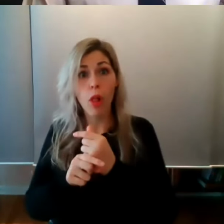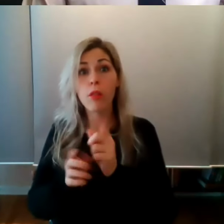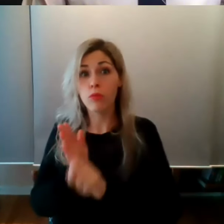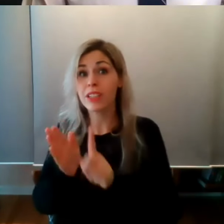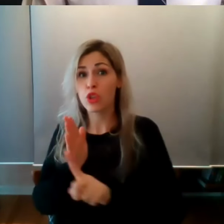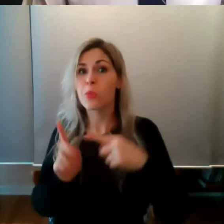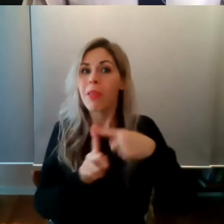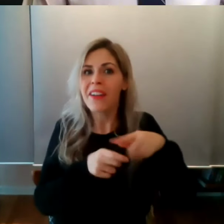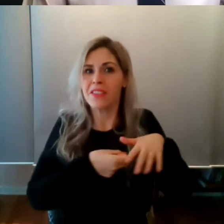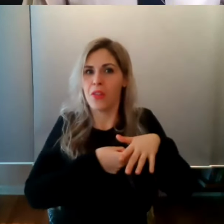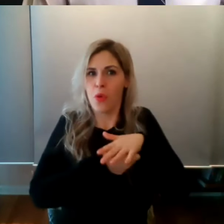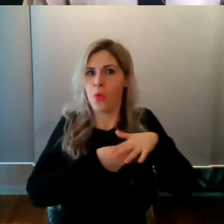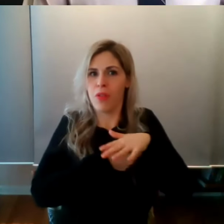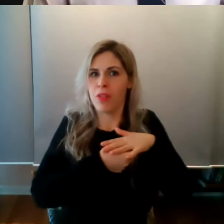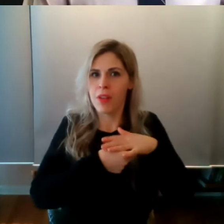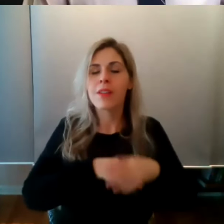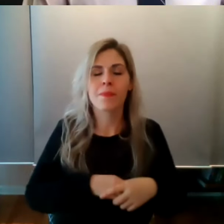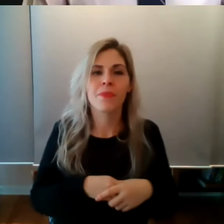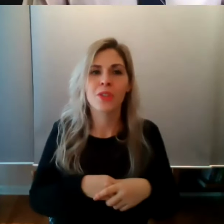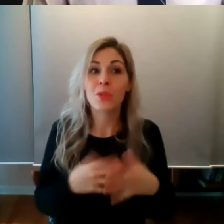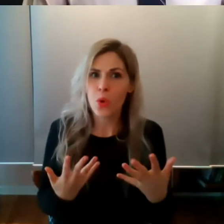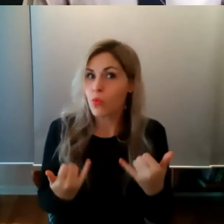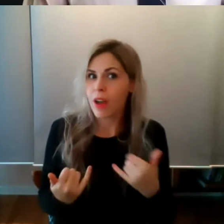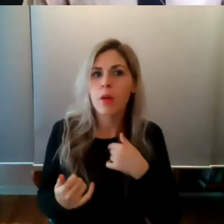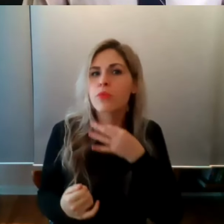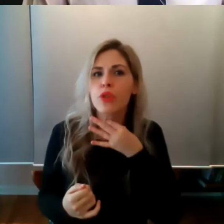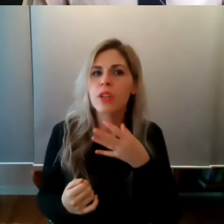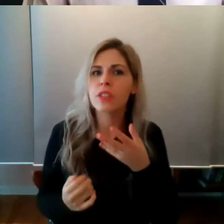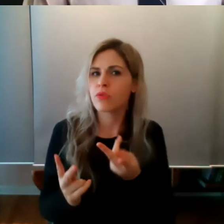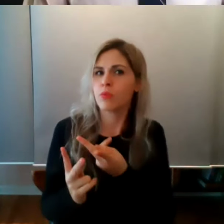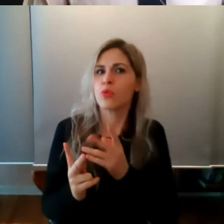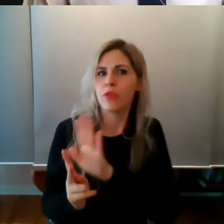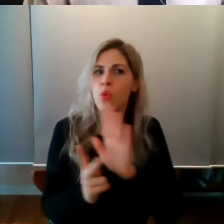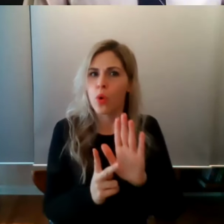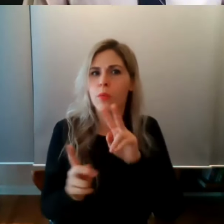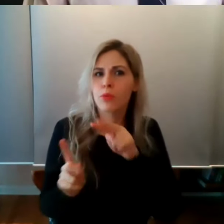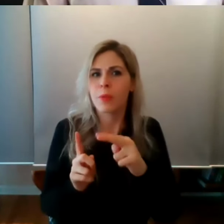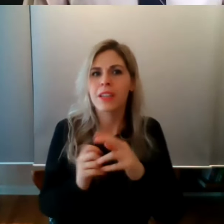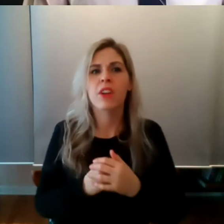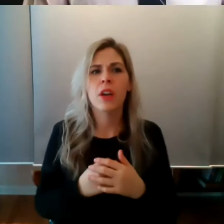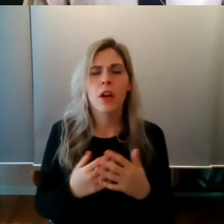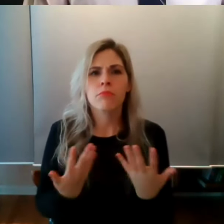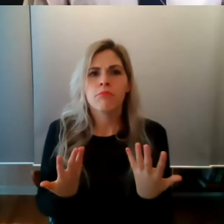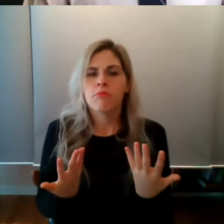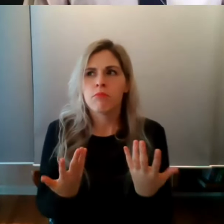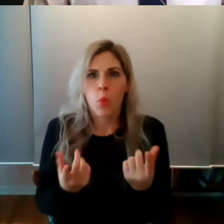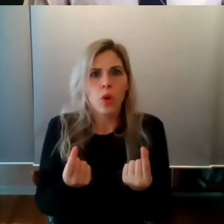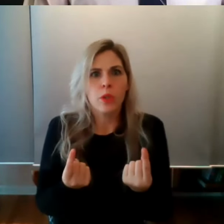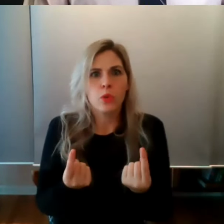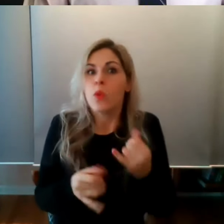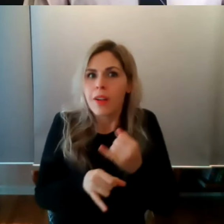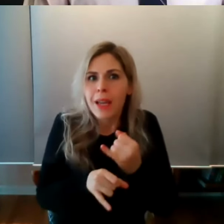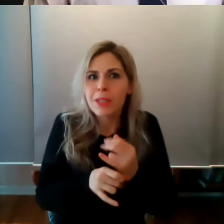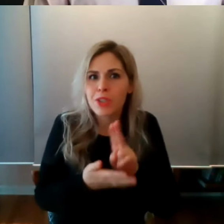locally. And so with that, I'm interested to know from the two of you, what do you think can be done on campus,